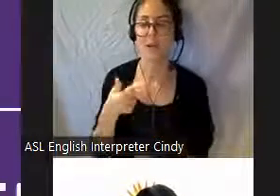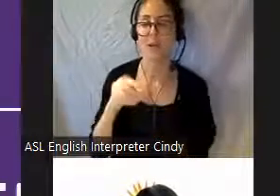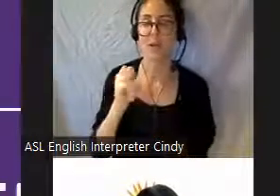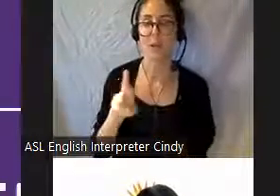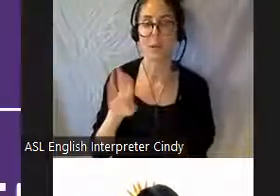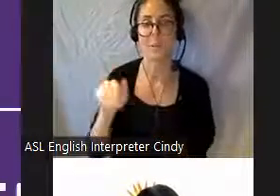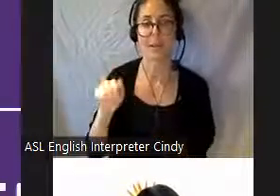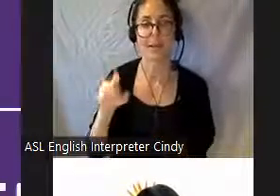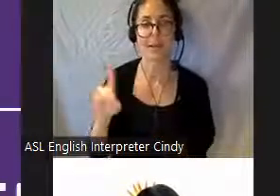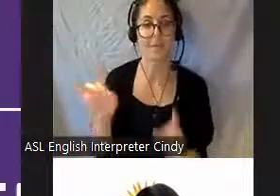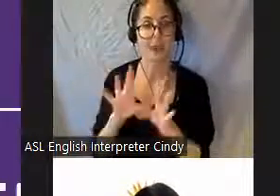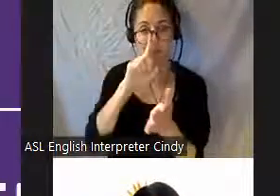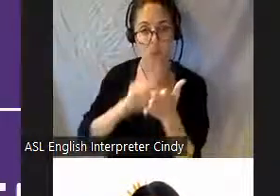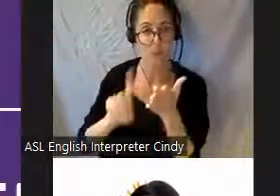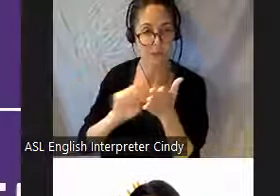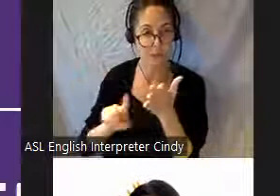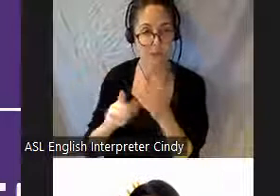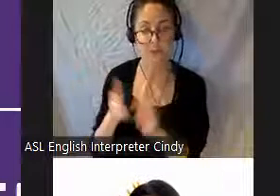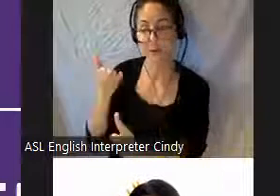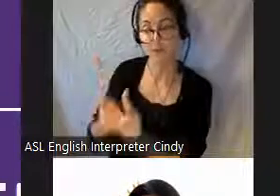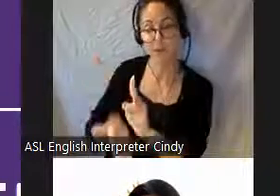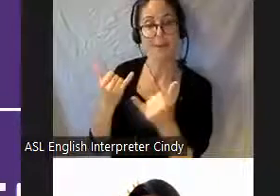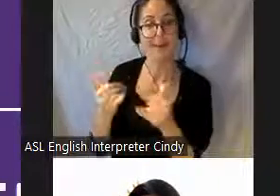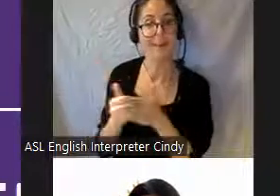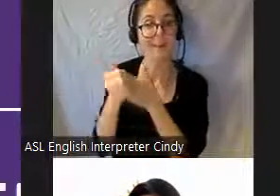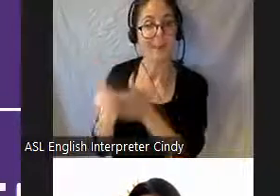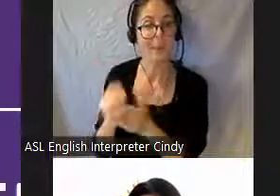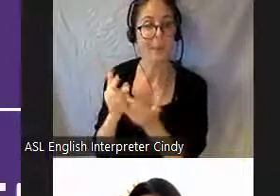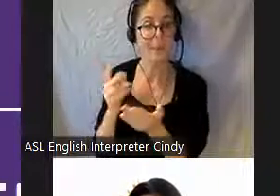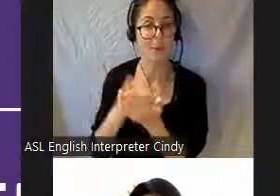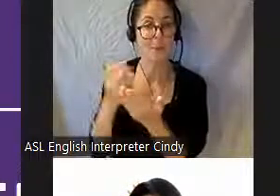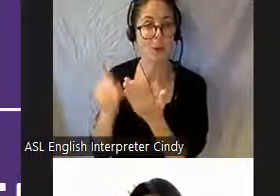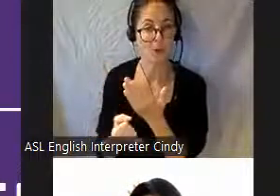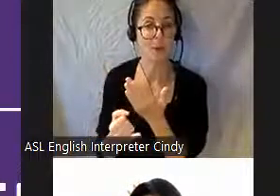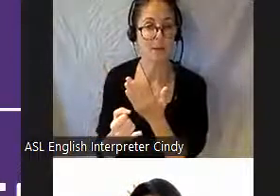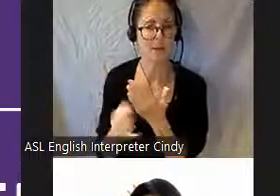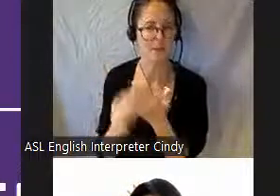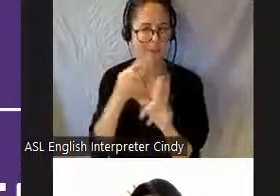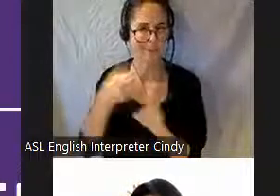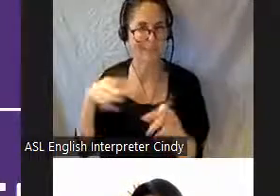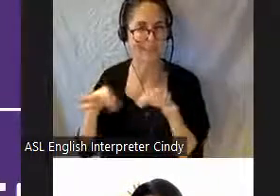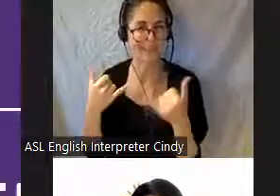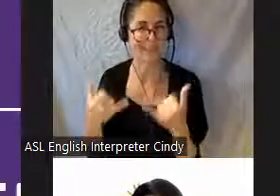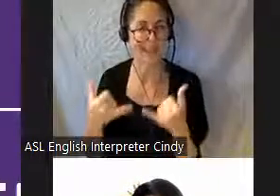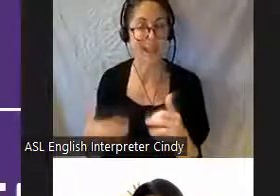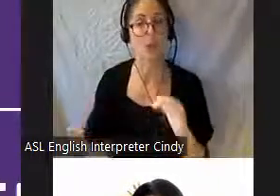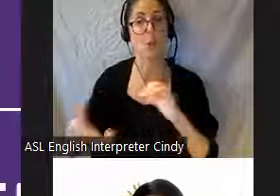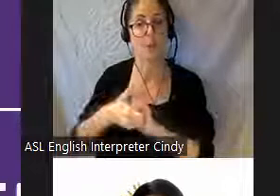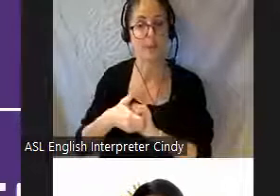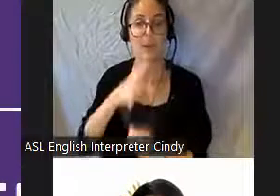violence research. She's currently leading this project that she's going to speak to us today about with WomenACT